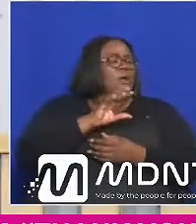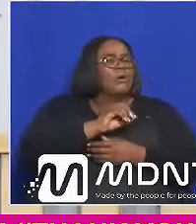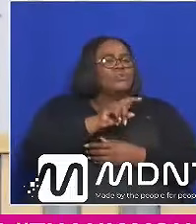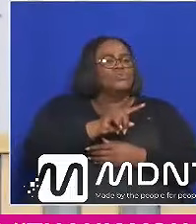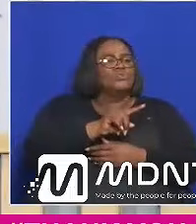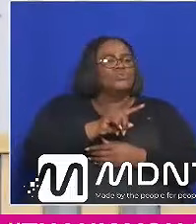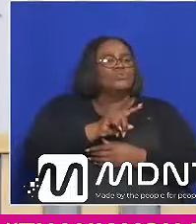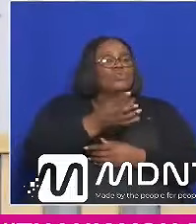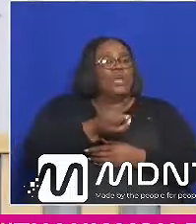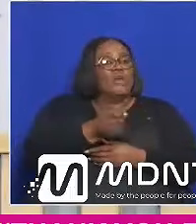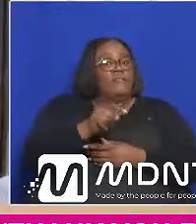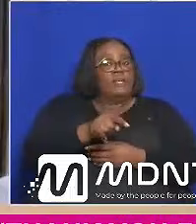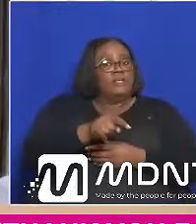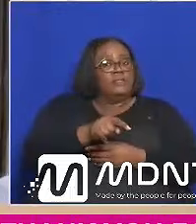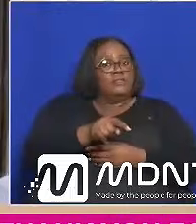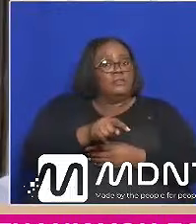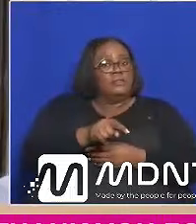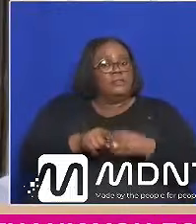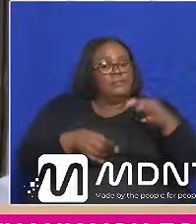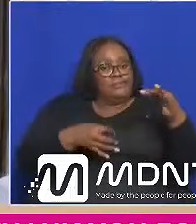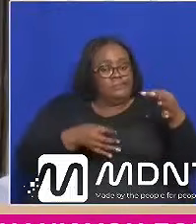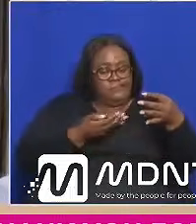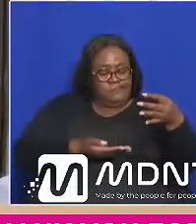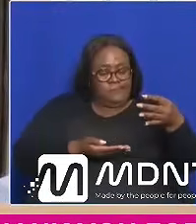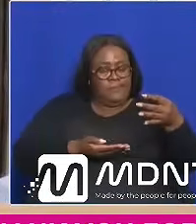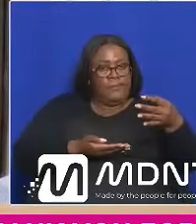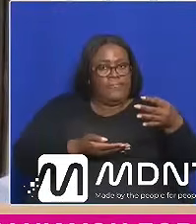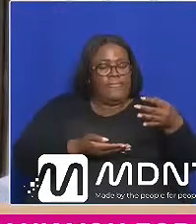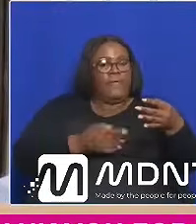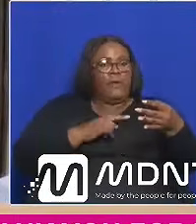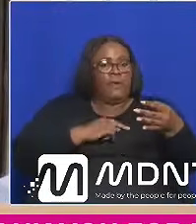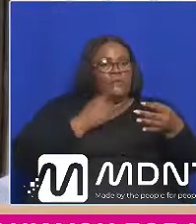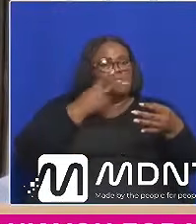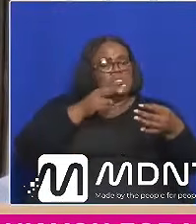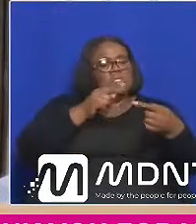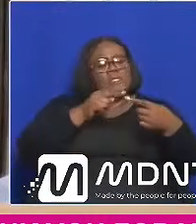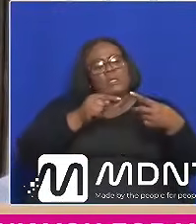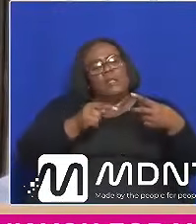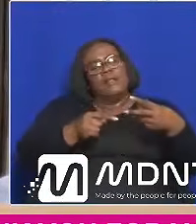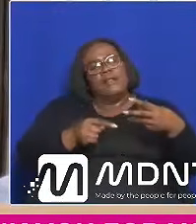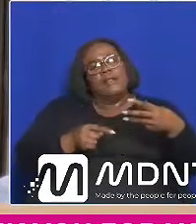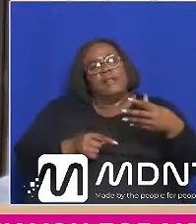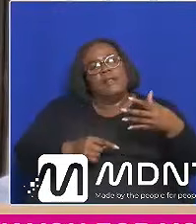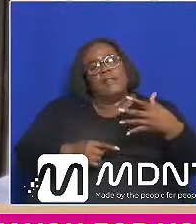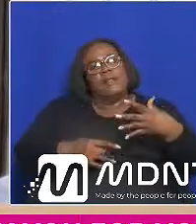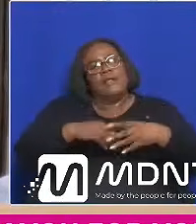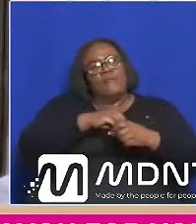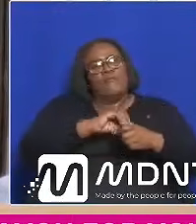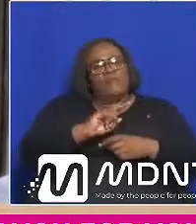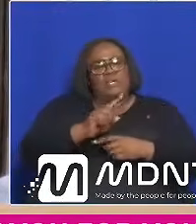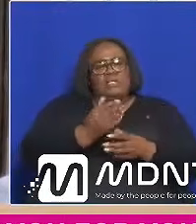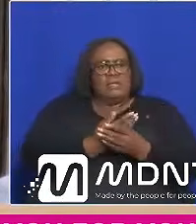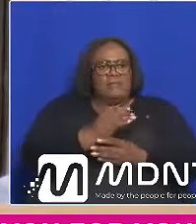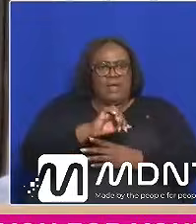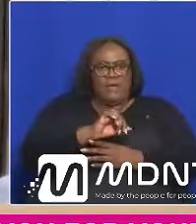us so that we look at the various charges preferred against you and or your companies to